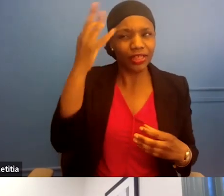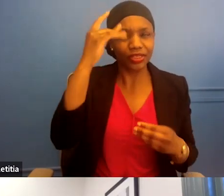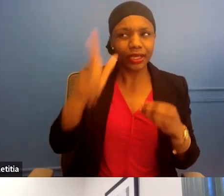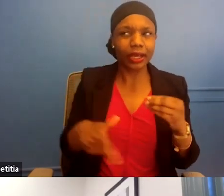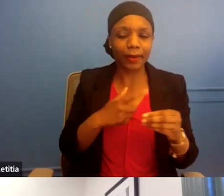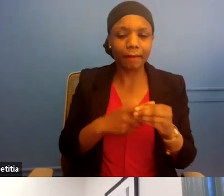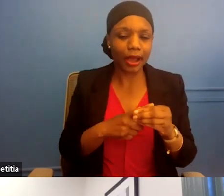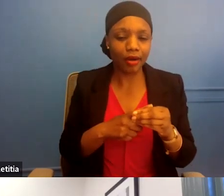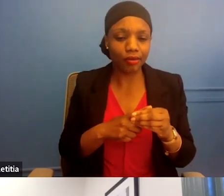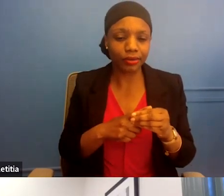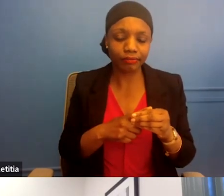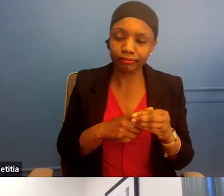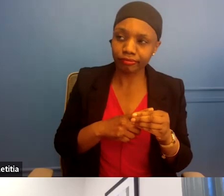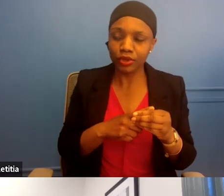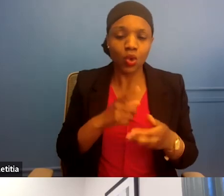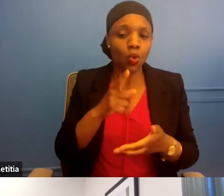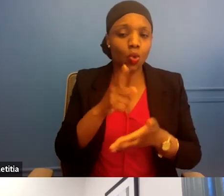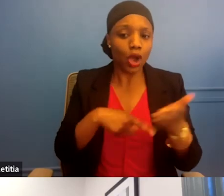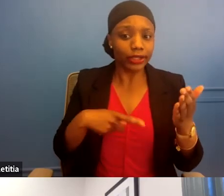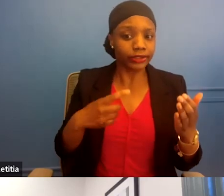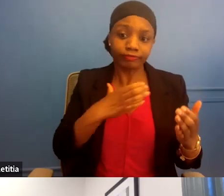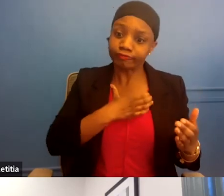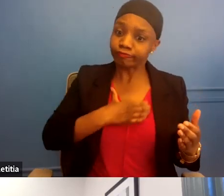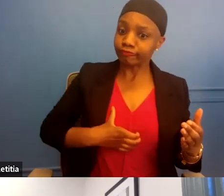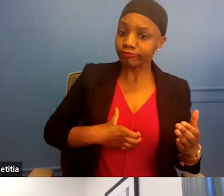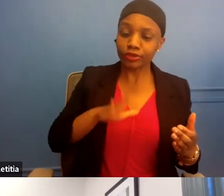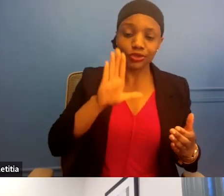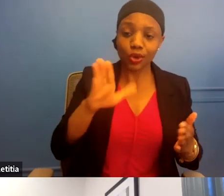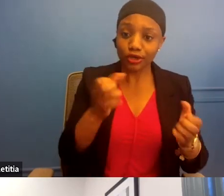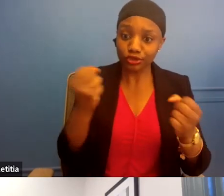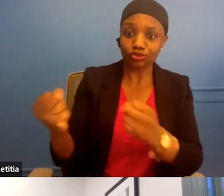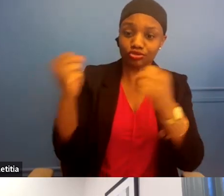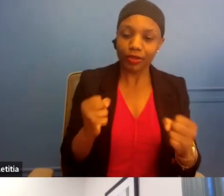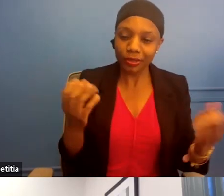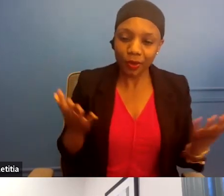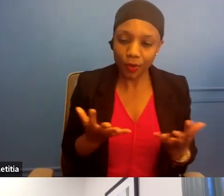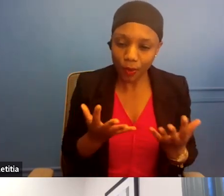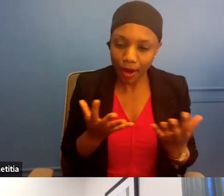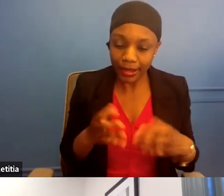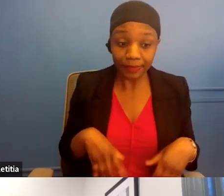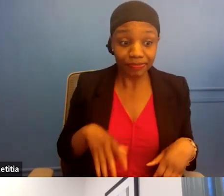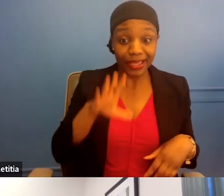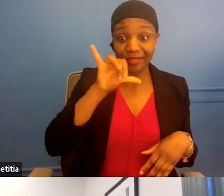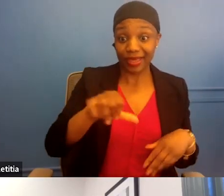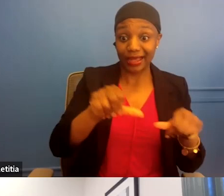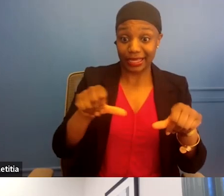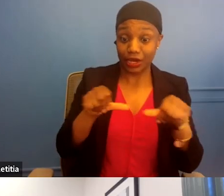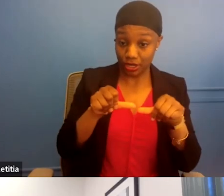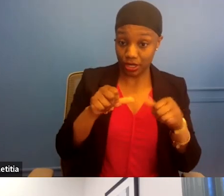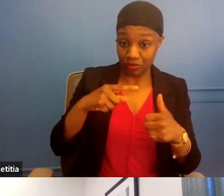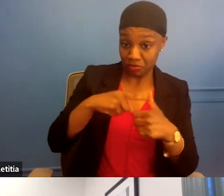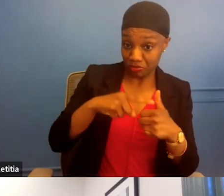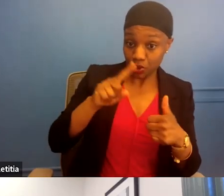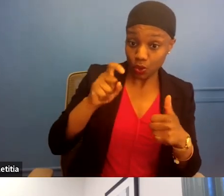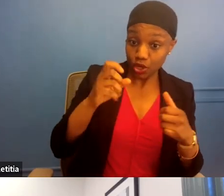what is it that you spike in? So where is your strength? And is the area you're going into, number one, large enough